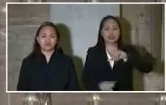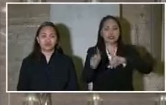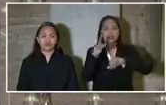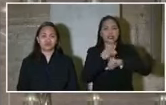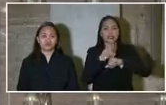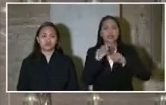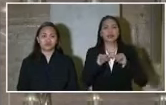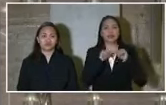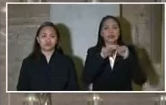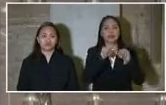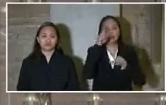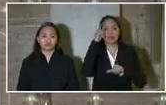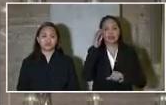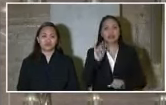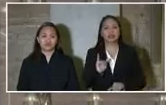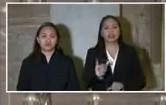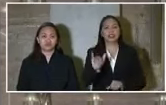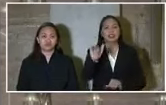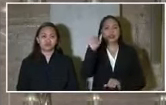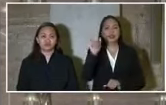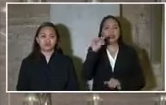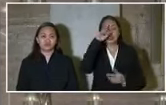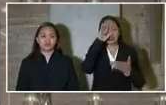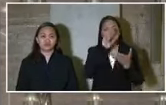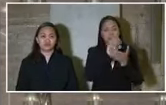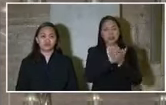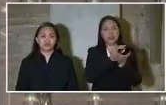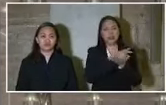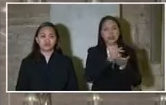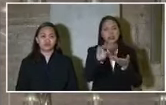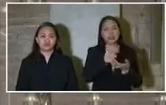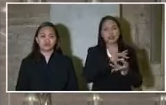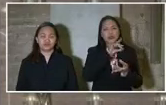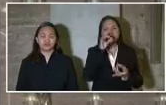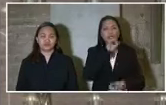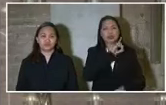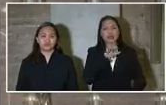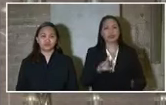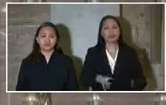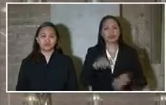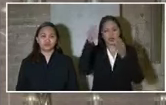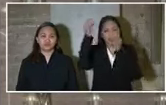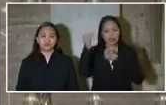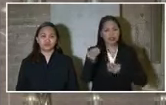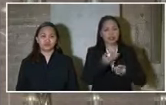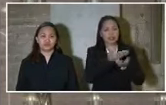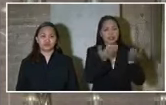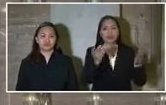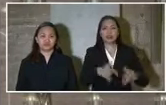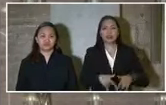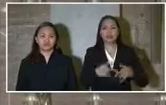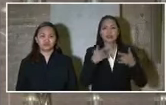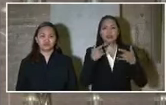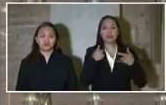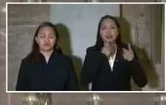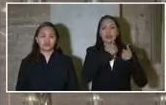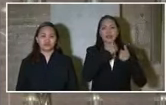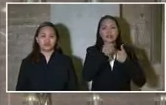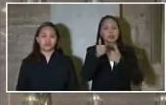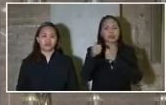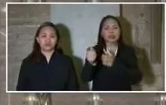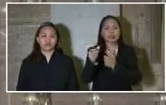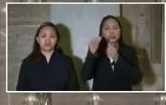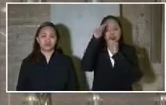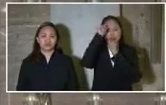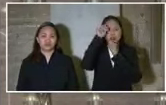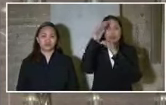no end. I believe in the Holy Spirit, the Lord, the giver of life, who proceeds from the